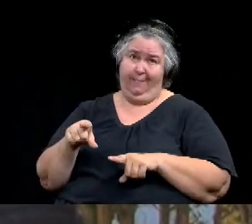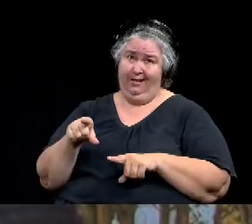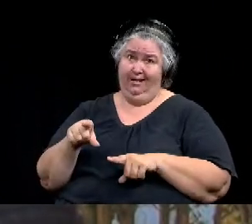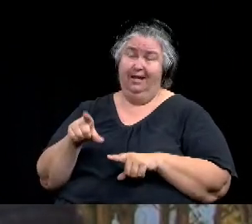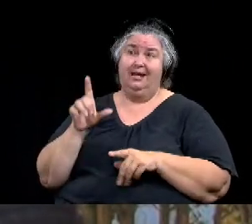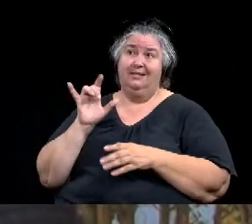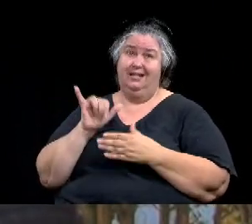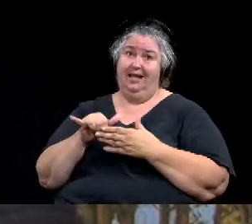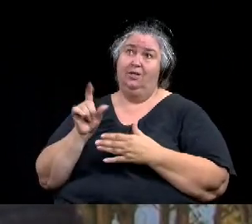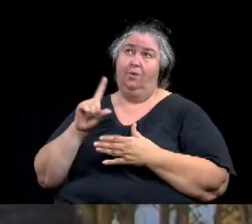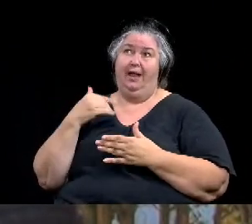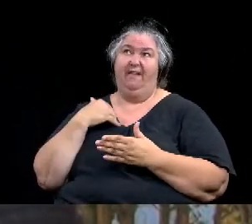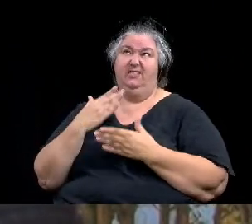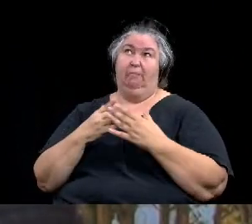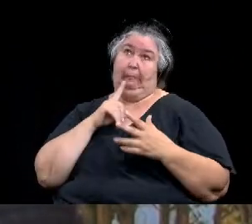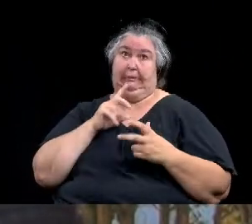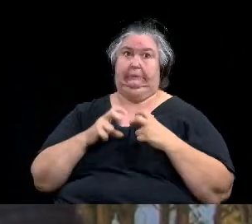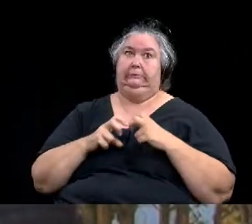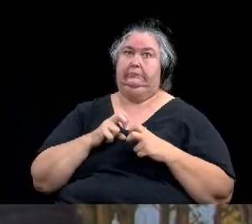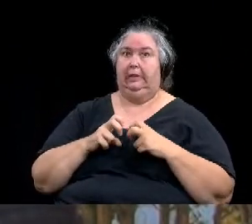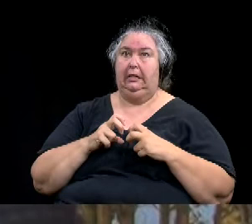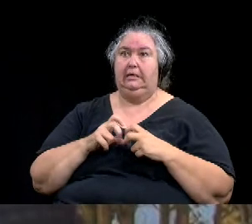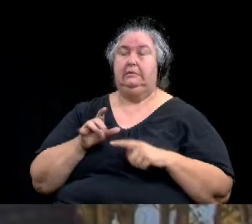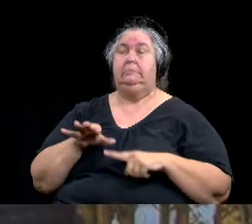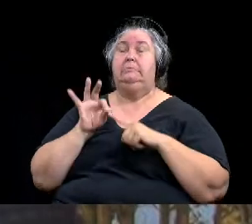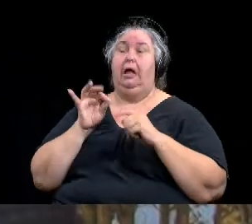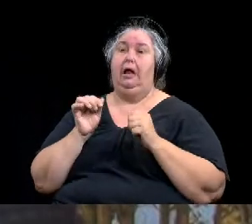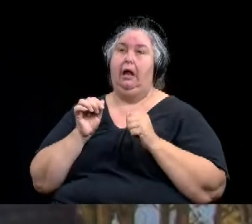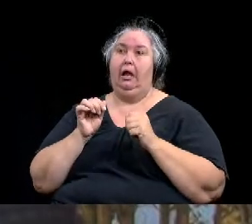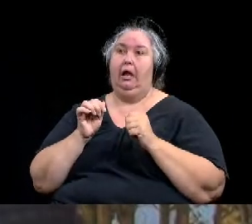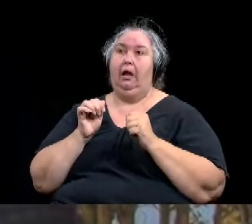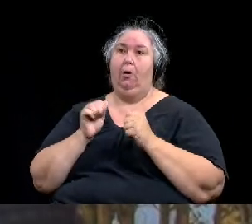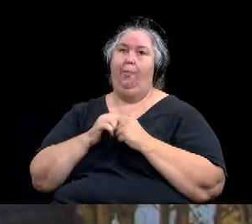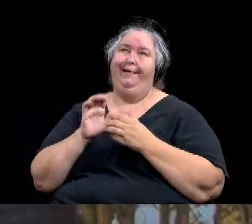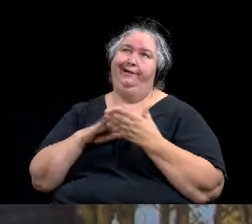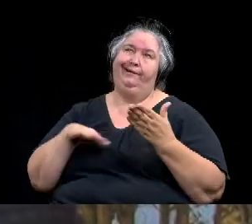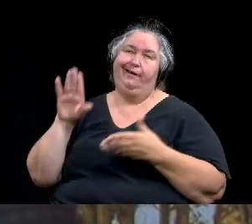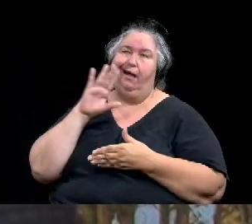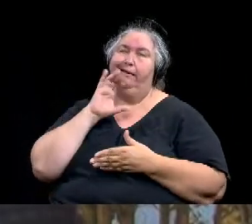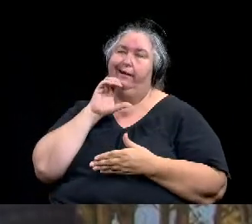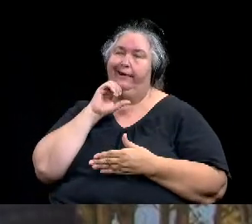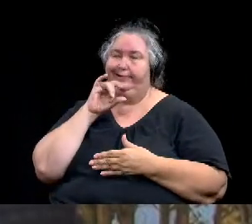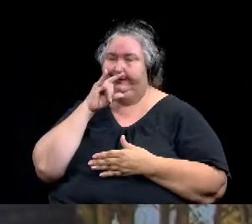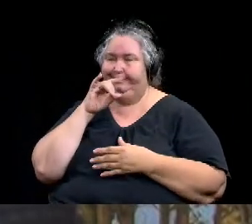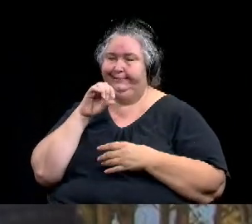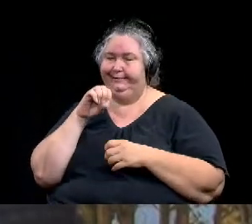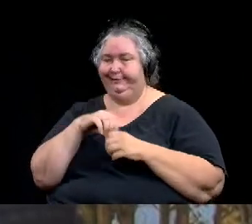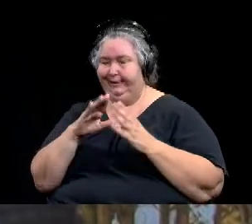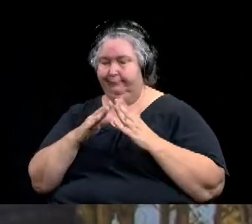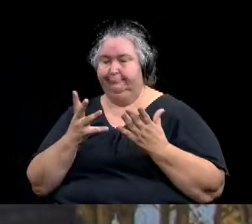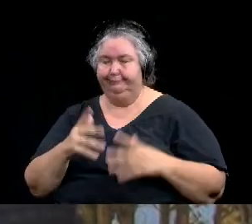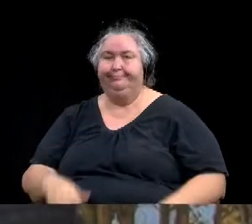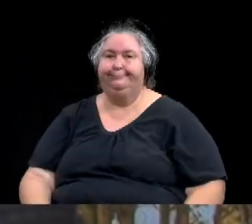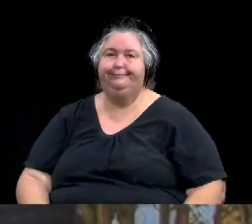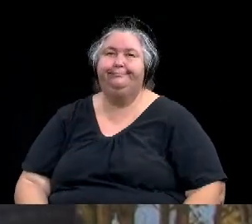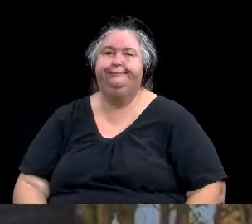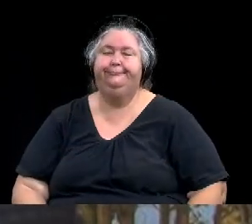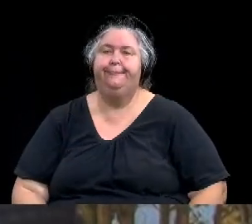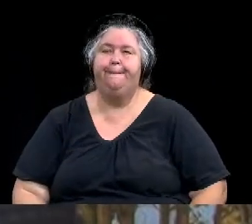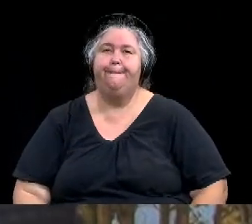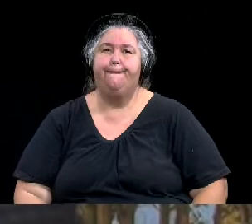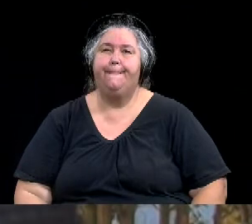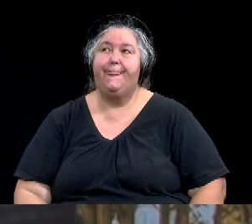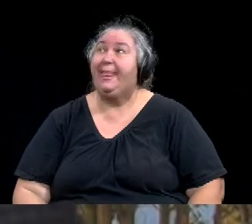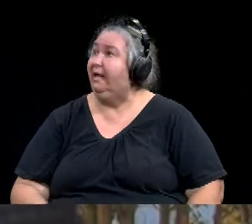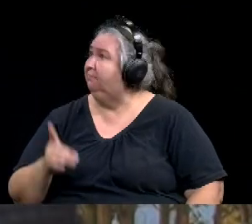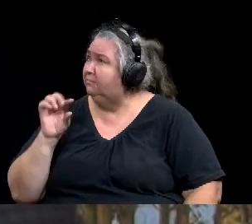where we can start to have some real problems, particularly with the college-age kids that are in town.